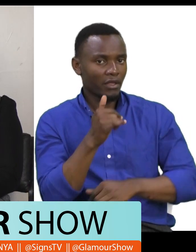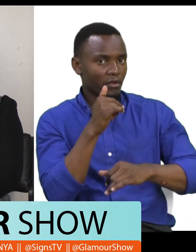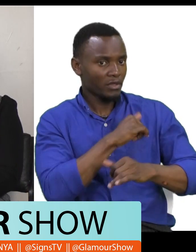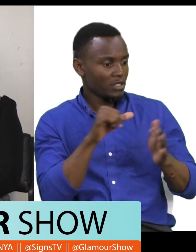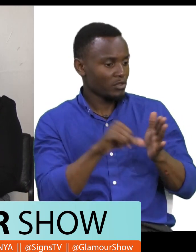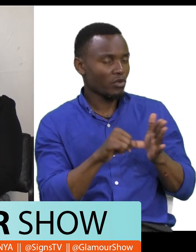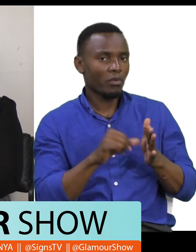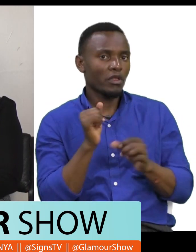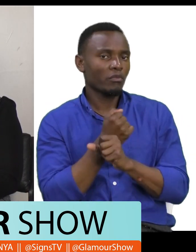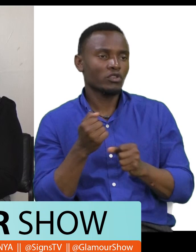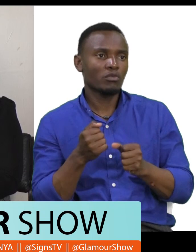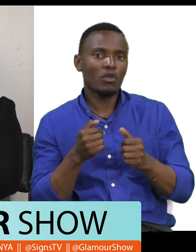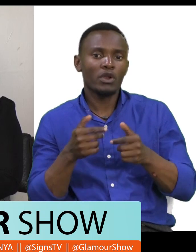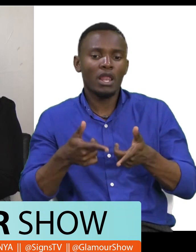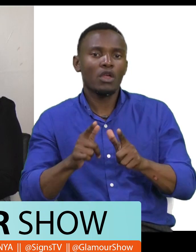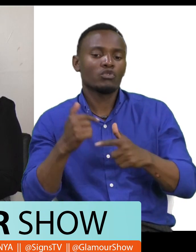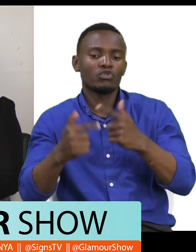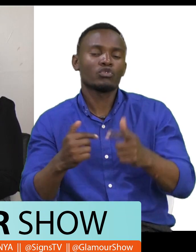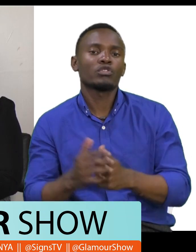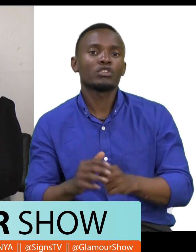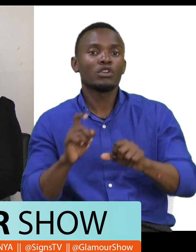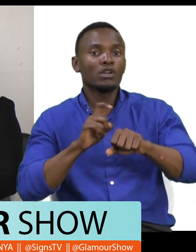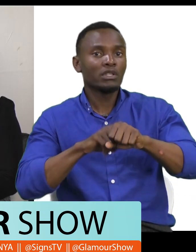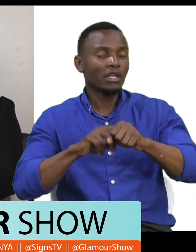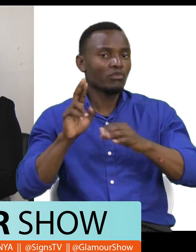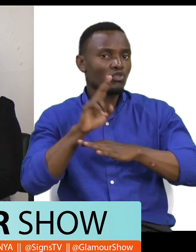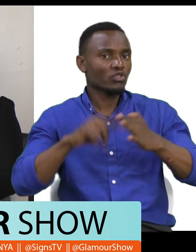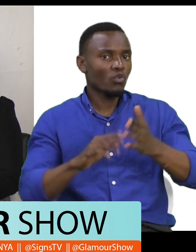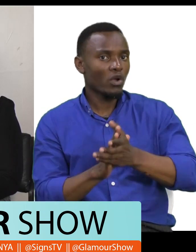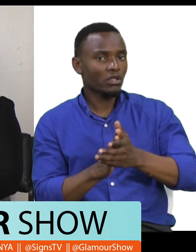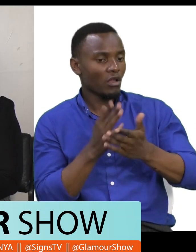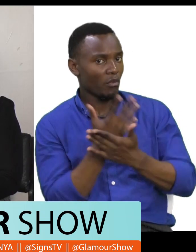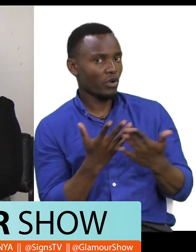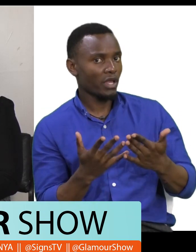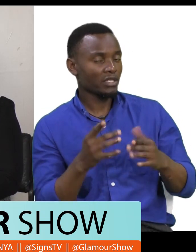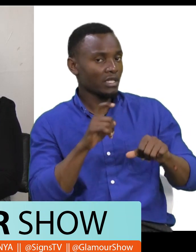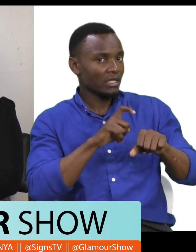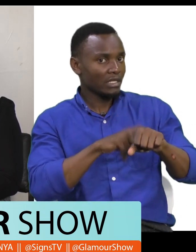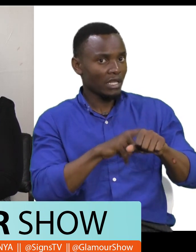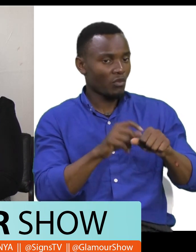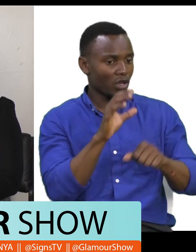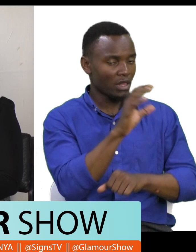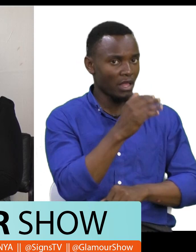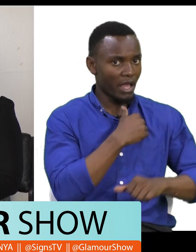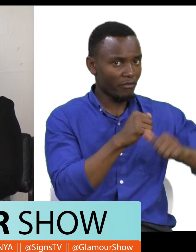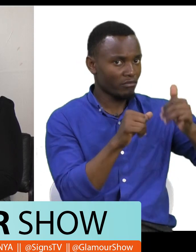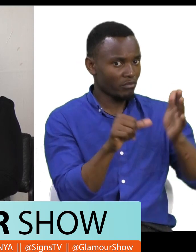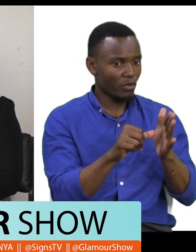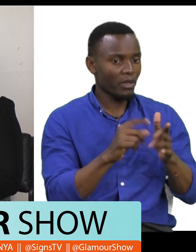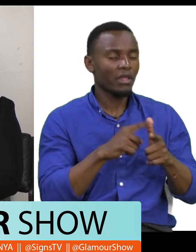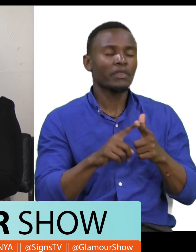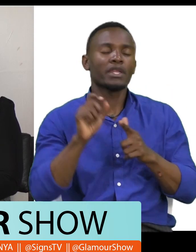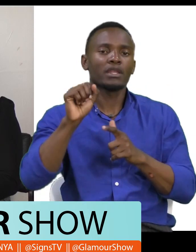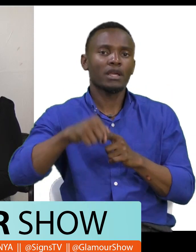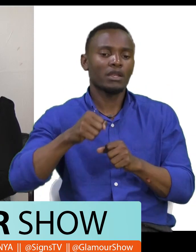will not allow you to continue. When you apply any product, if a client has a contraindication, he or she